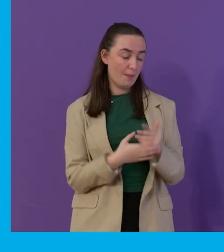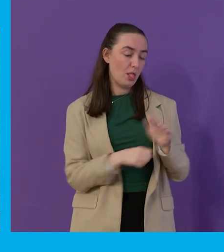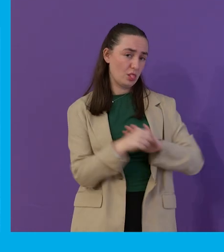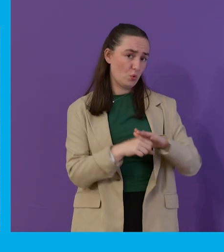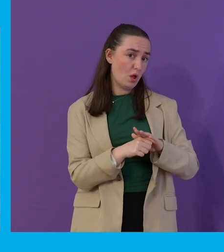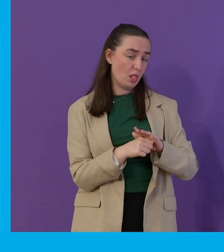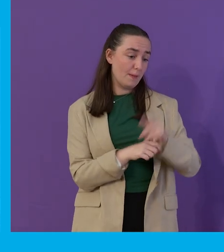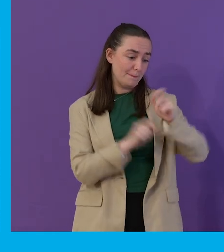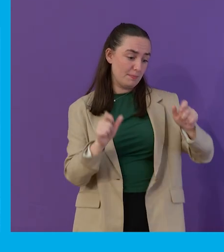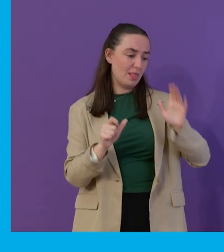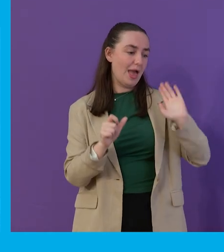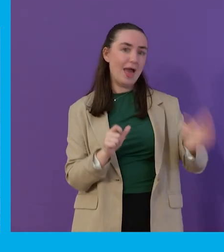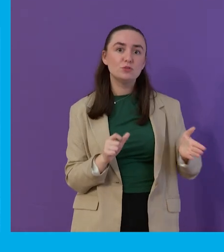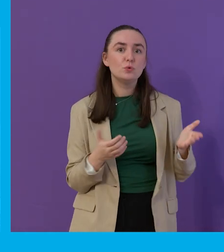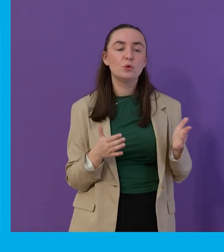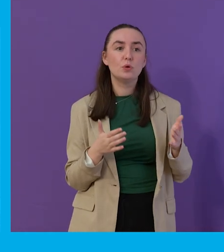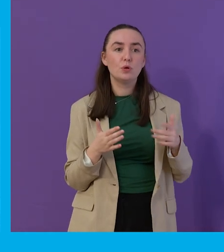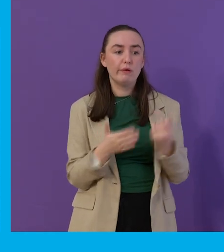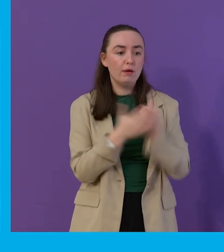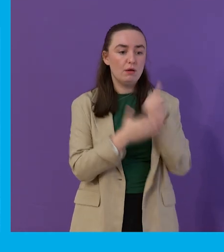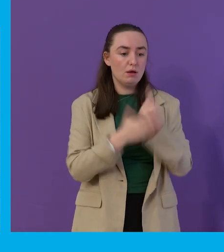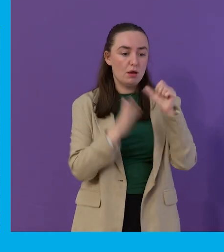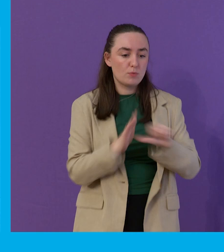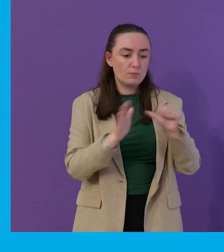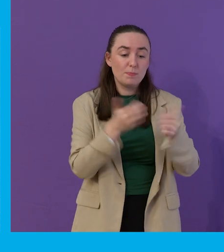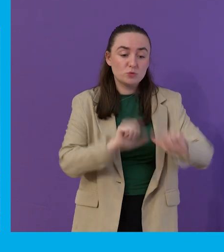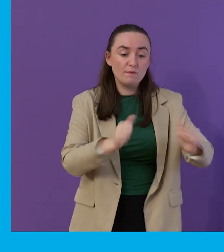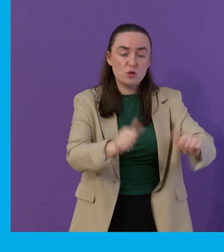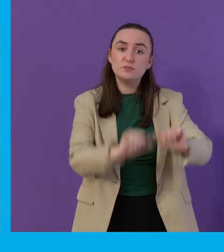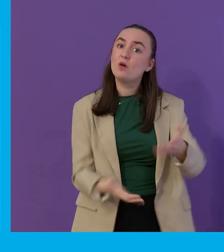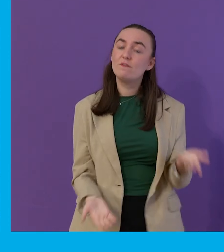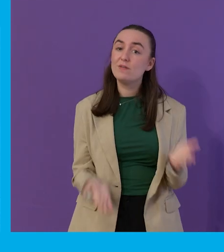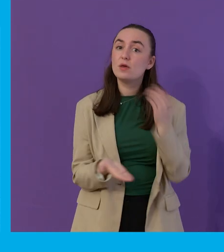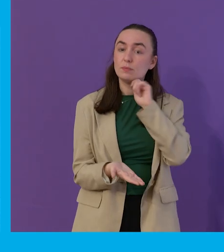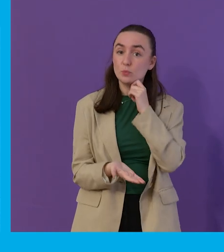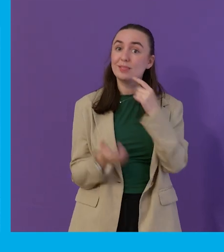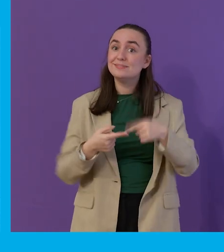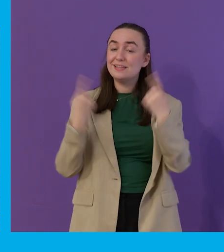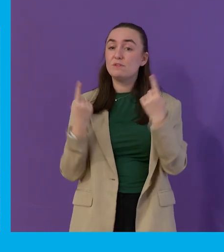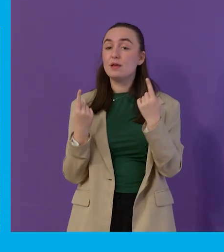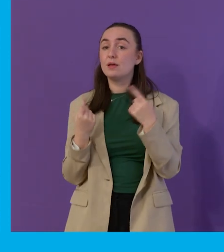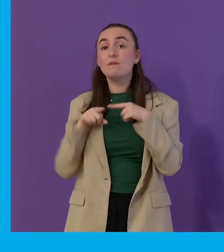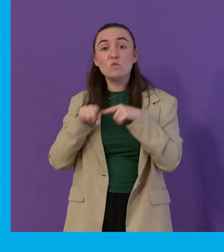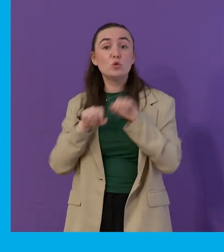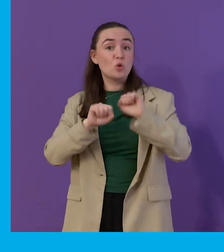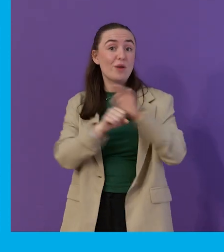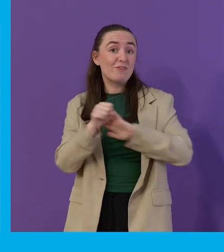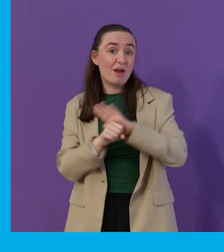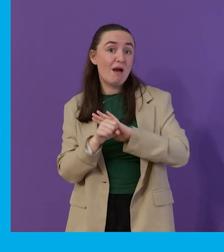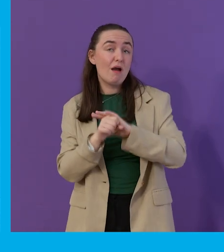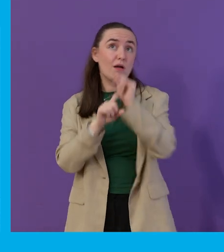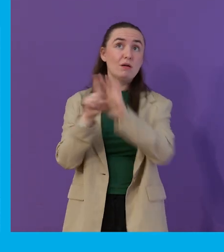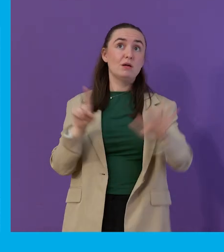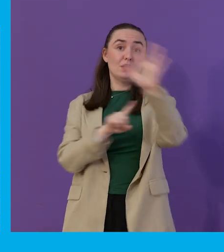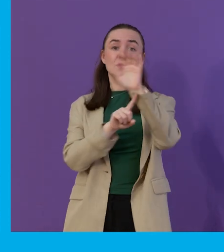going to be having to tackle those, you know, tackle that and respond to it. And it's going to be different in different parts of Scotland. And so we need